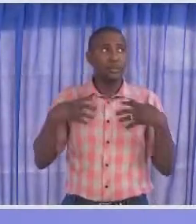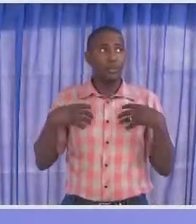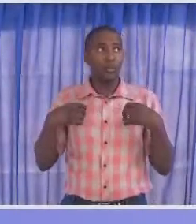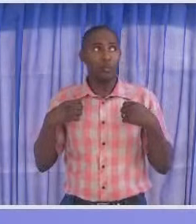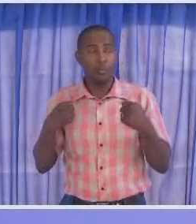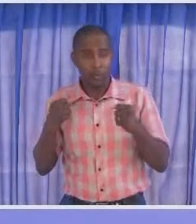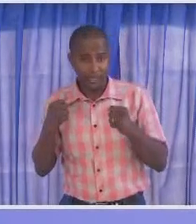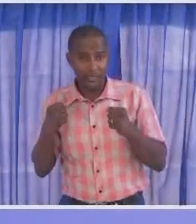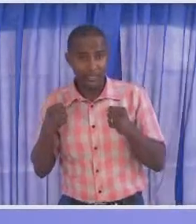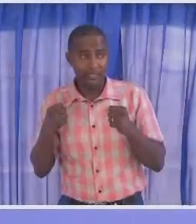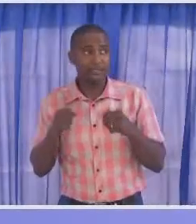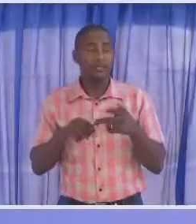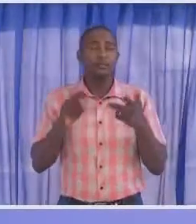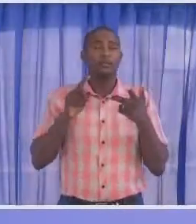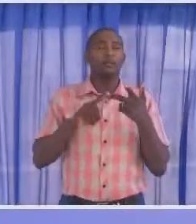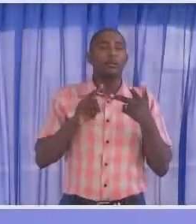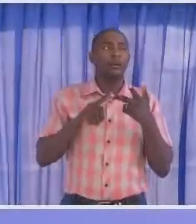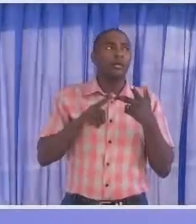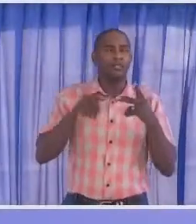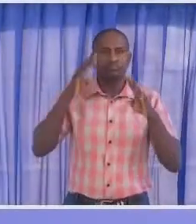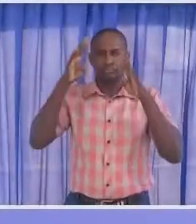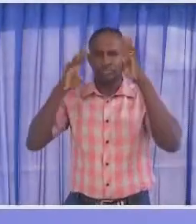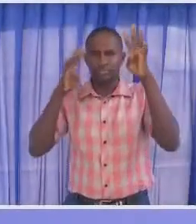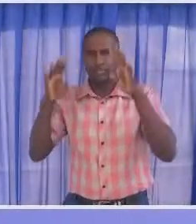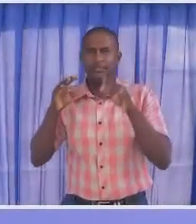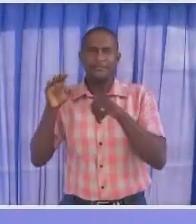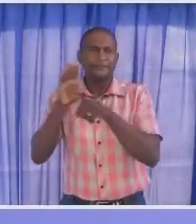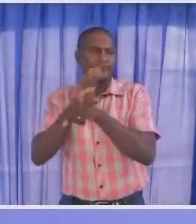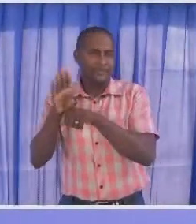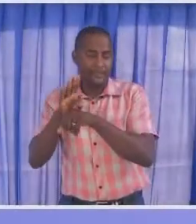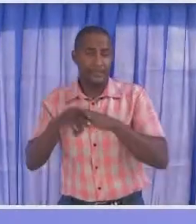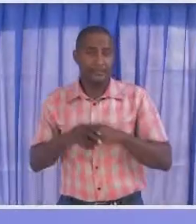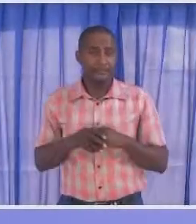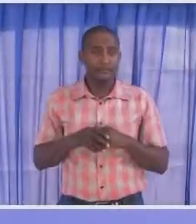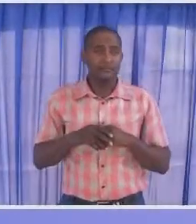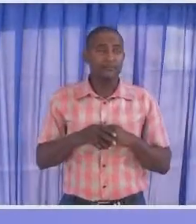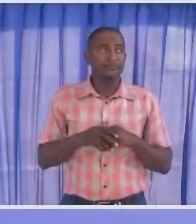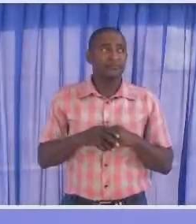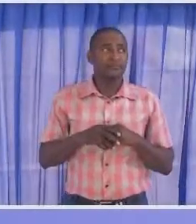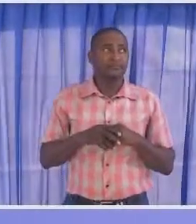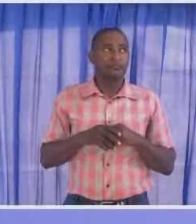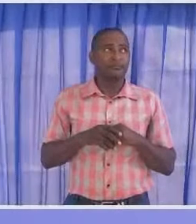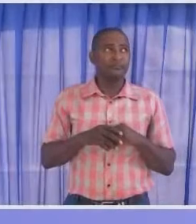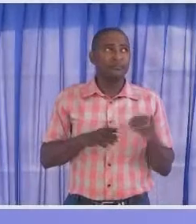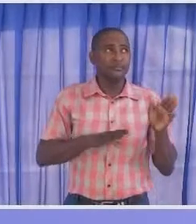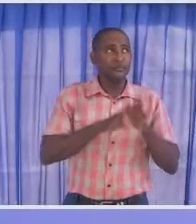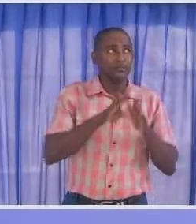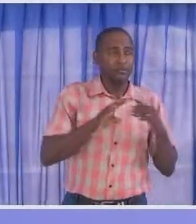wellness tourism, and the creative industries. To better understand the youth we are